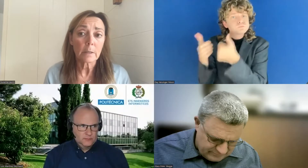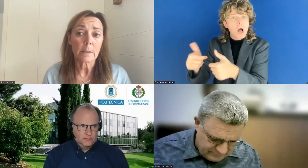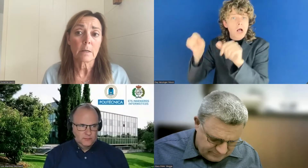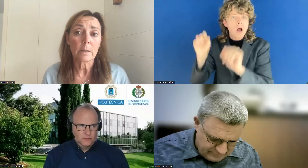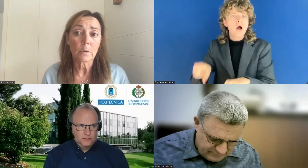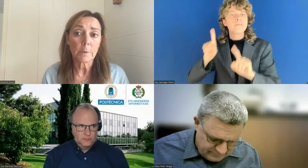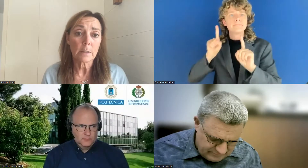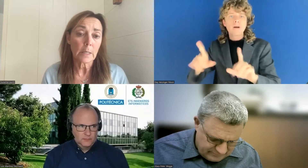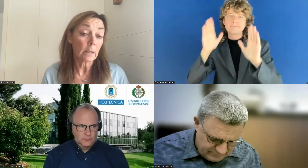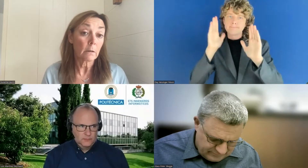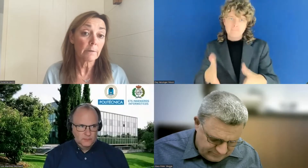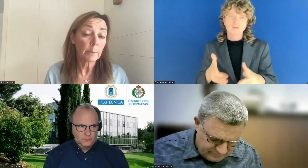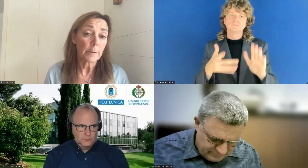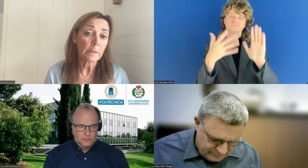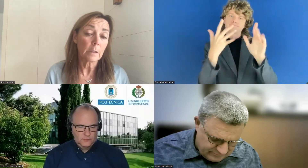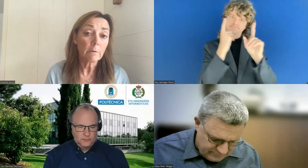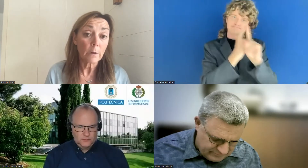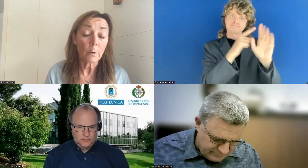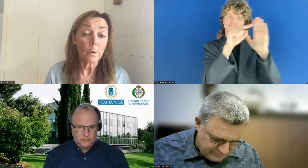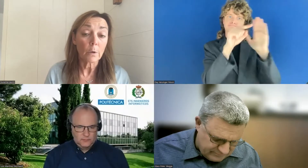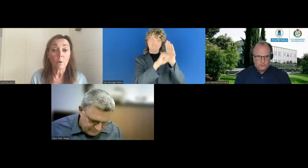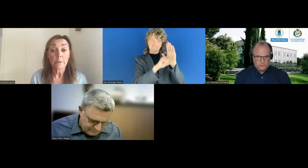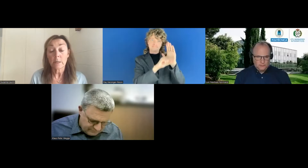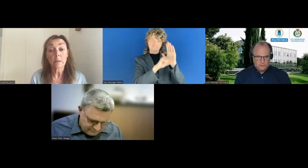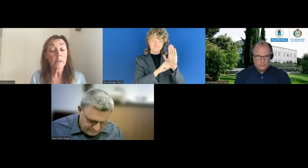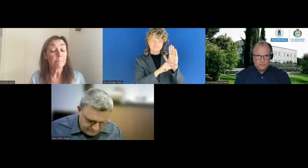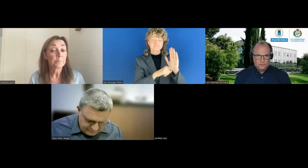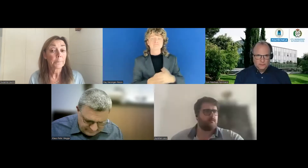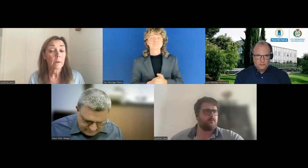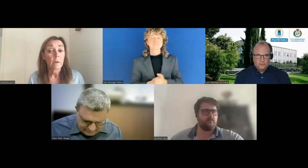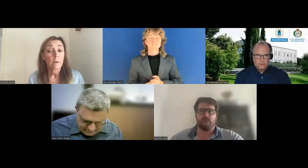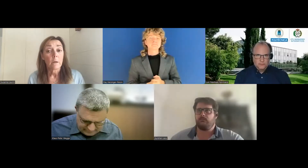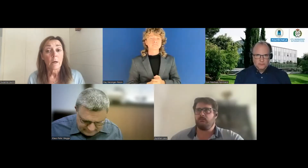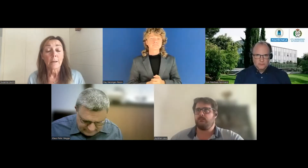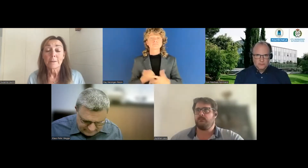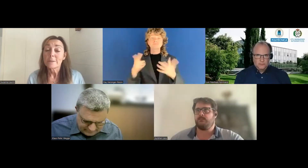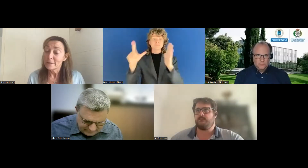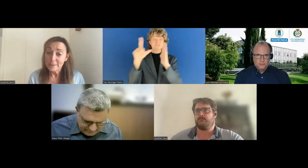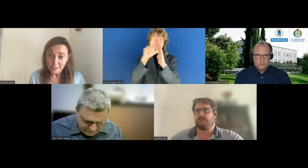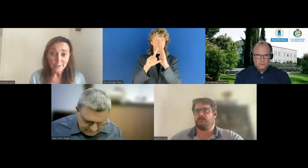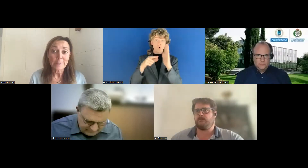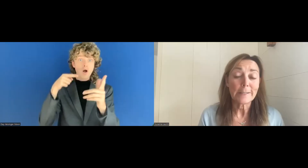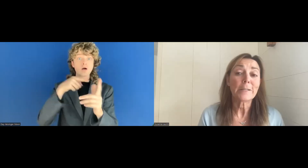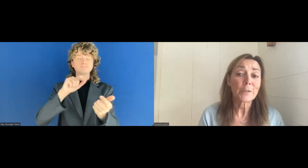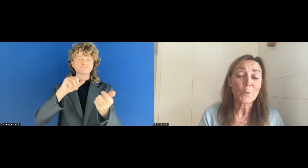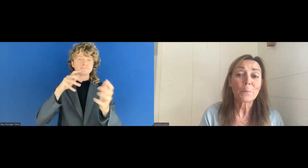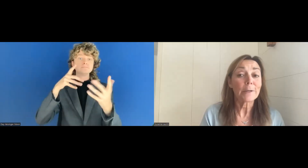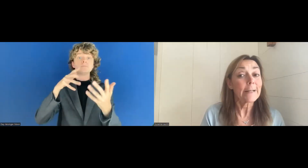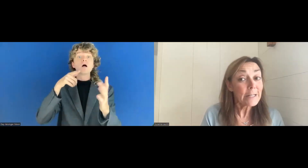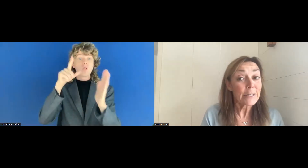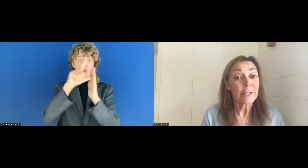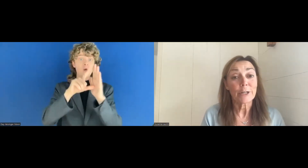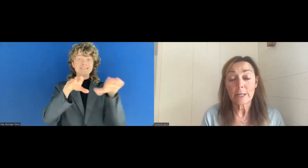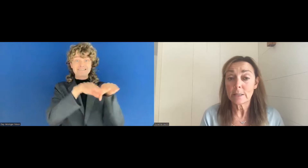can update the standards to meet technical developments, even though the law stays the same. And standardization is indeed slow,